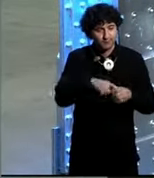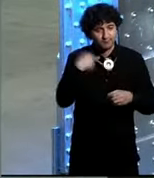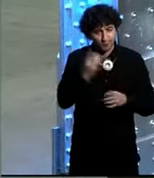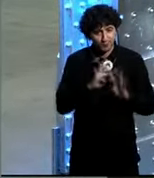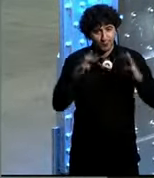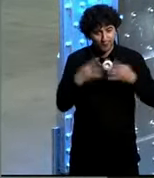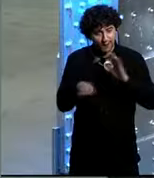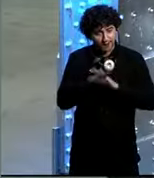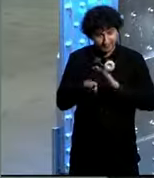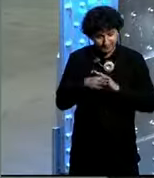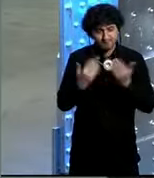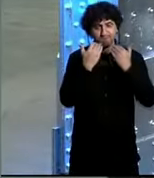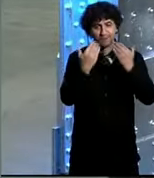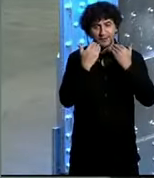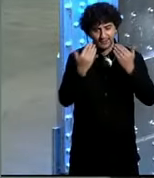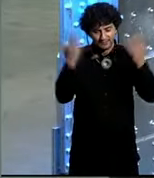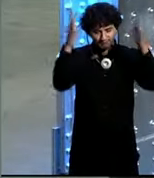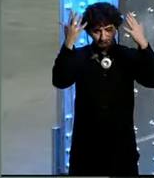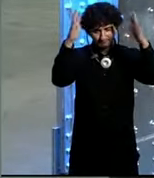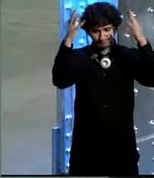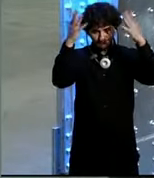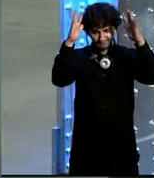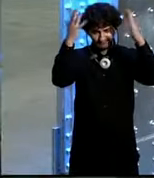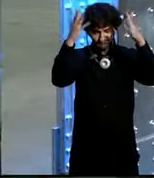storytelling workshops. Thank you very much.